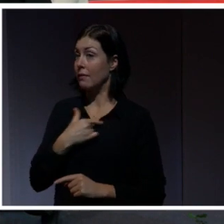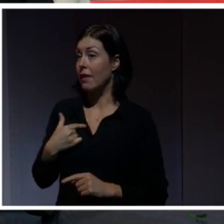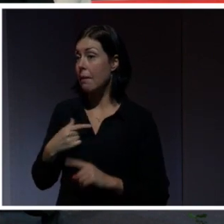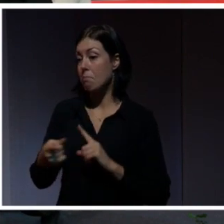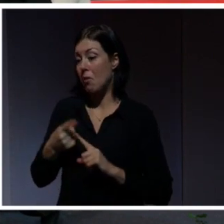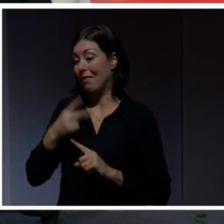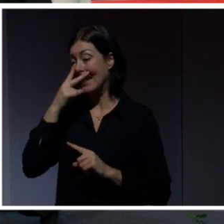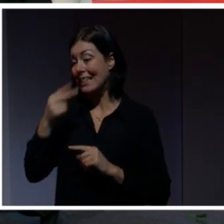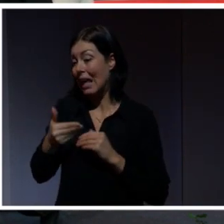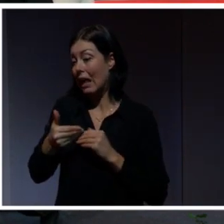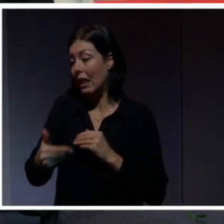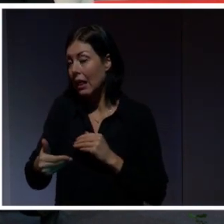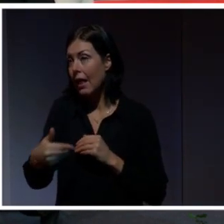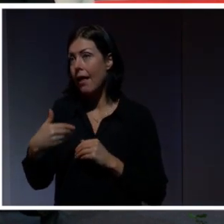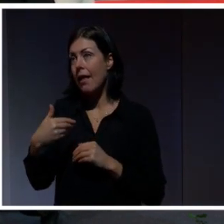plethora, so